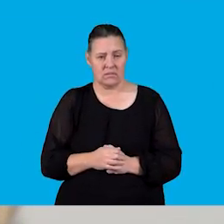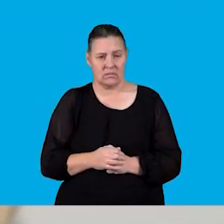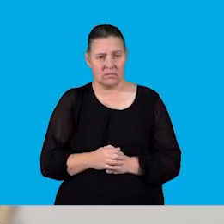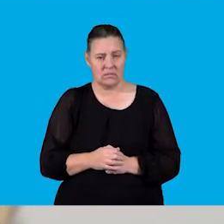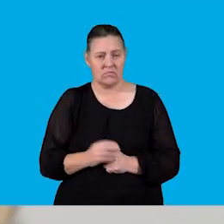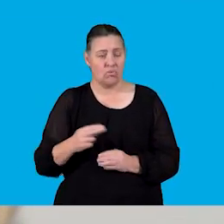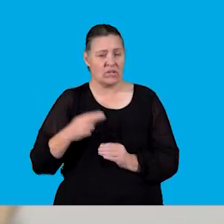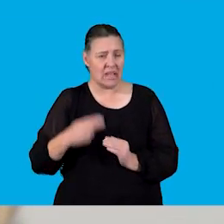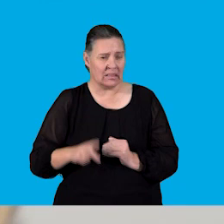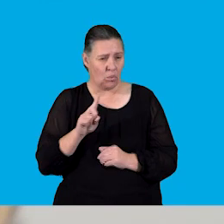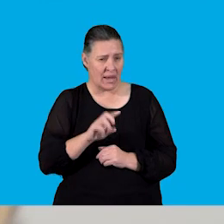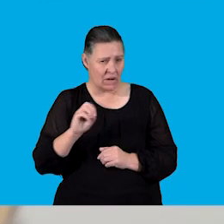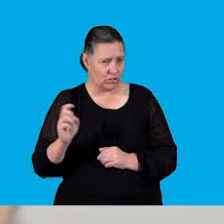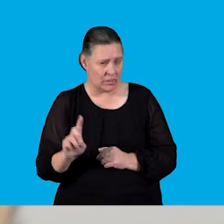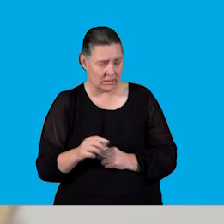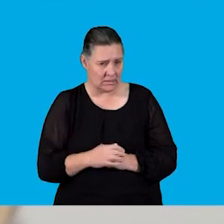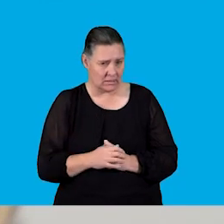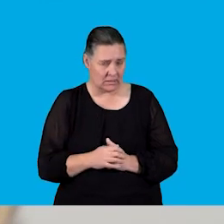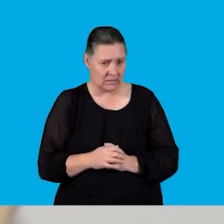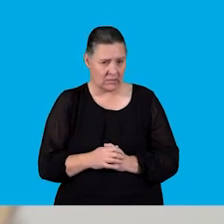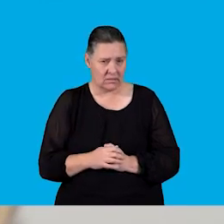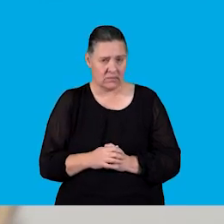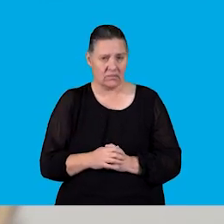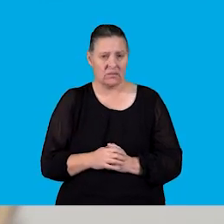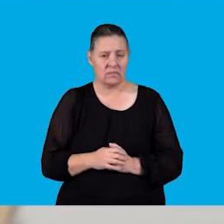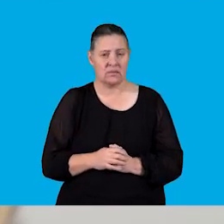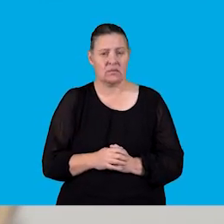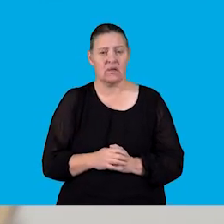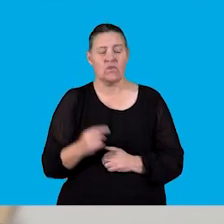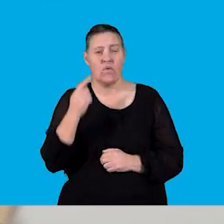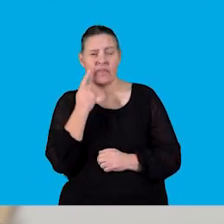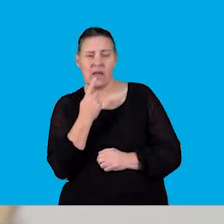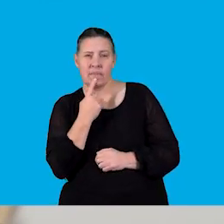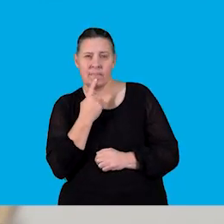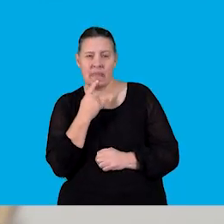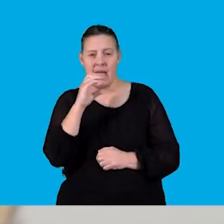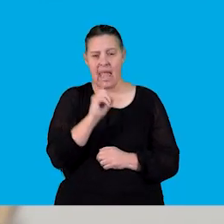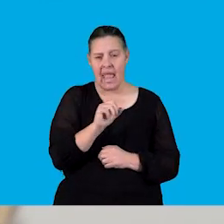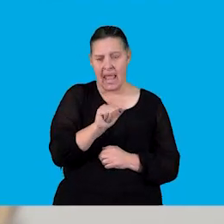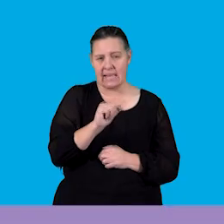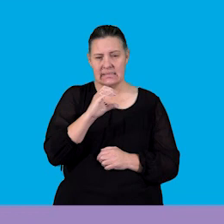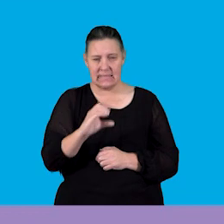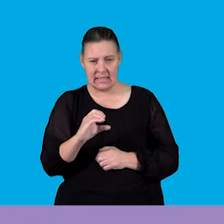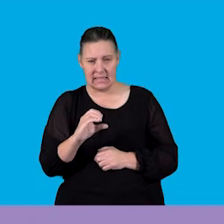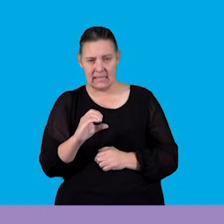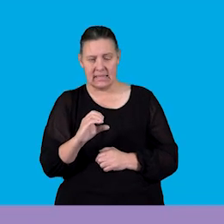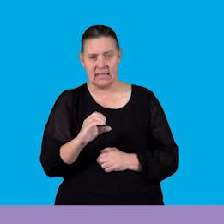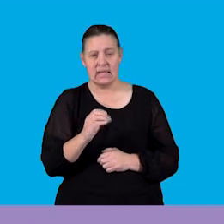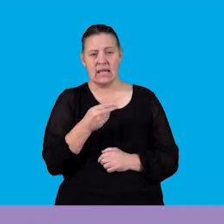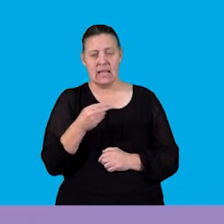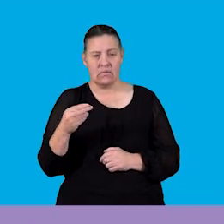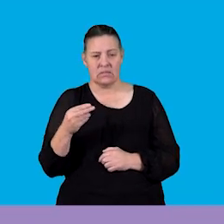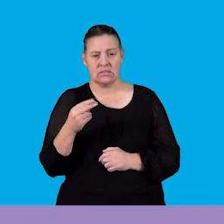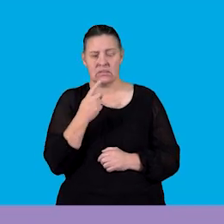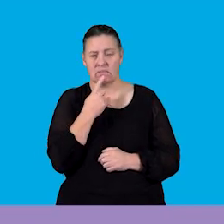Now, what number is squared and gives us a result of 100? Yes, if you are thinking that